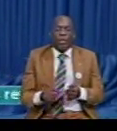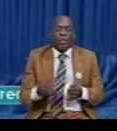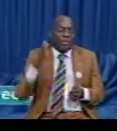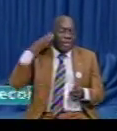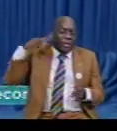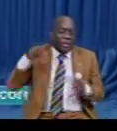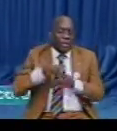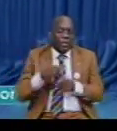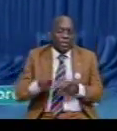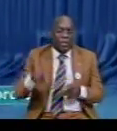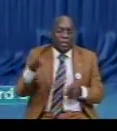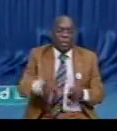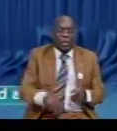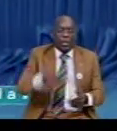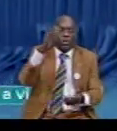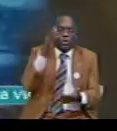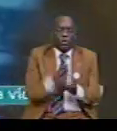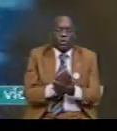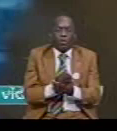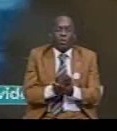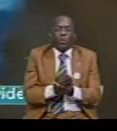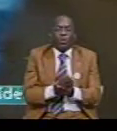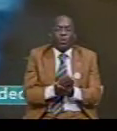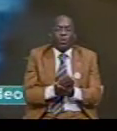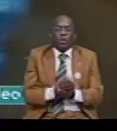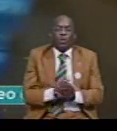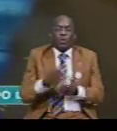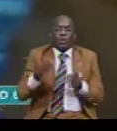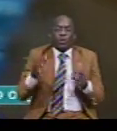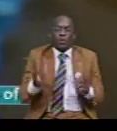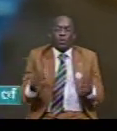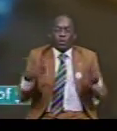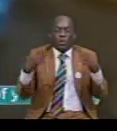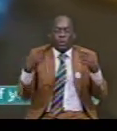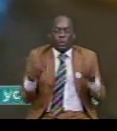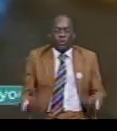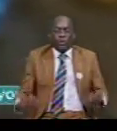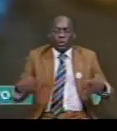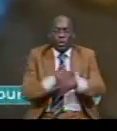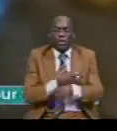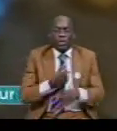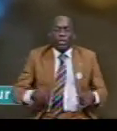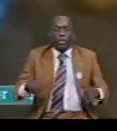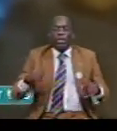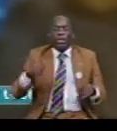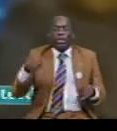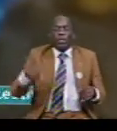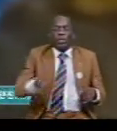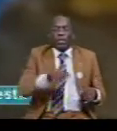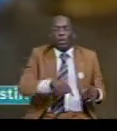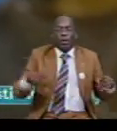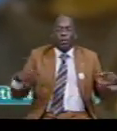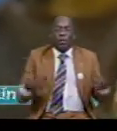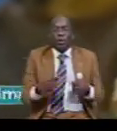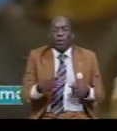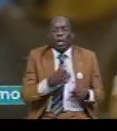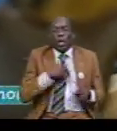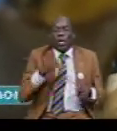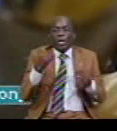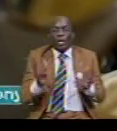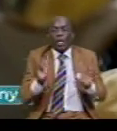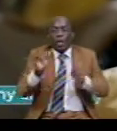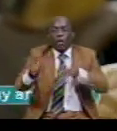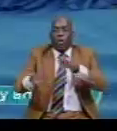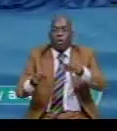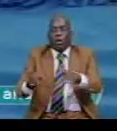And just today, after the prayer of the man of God, the new clicking sound, the new pains, everything stopped. And today I walked a long